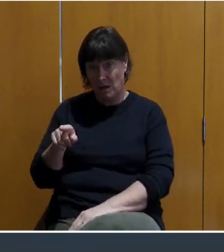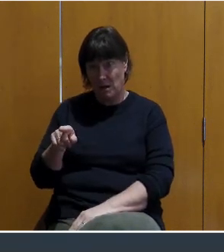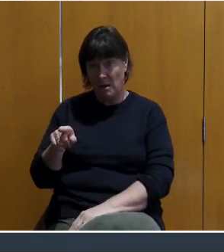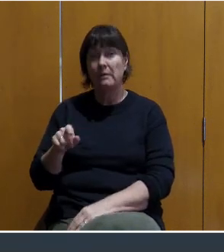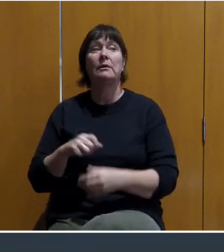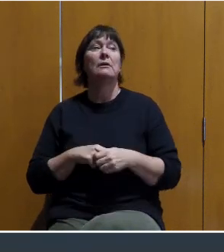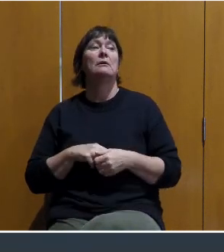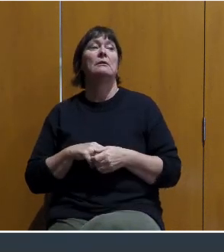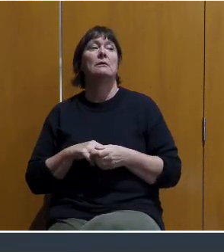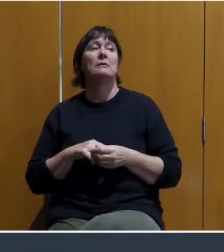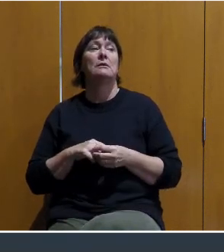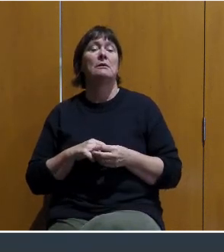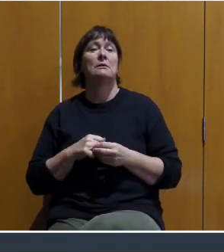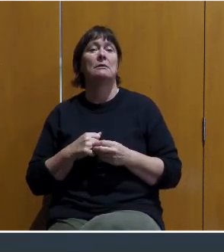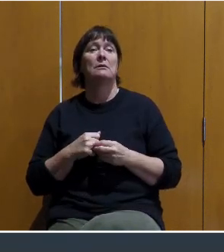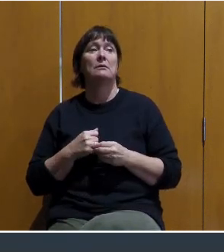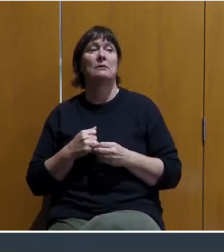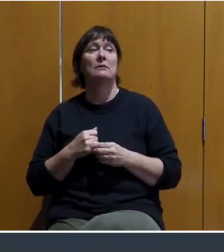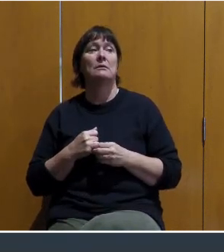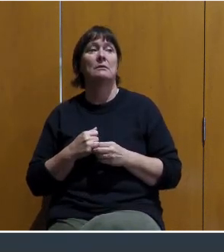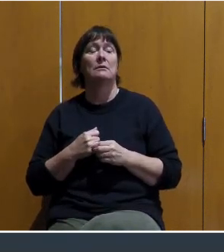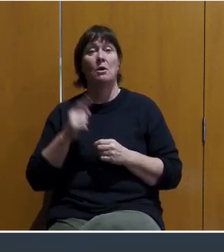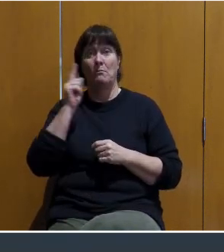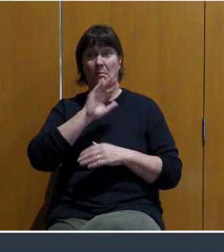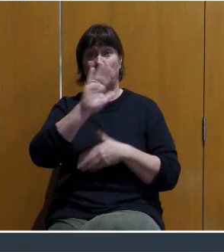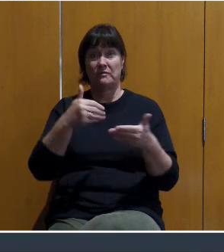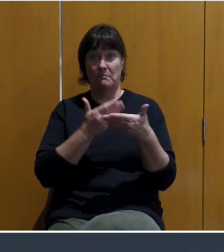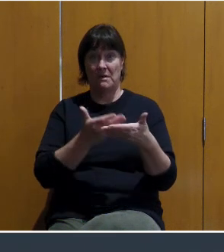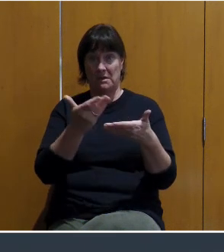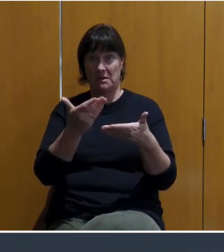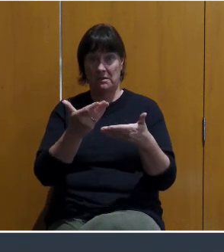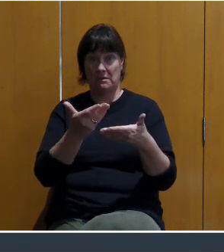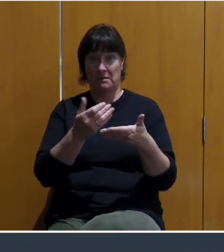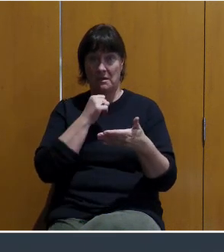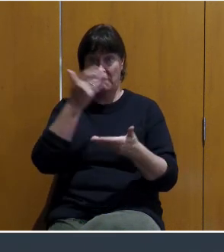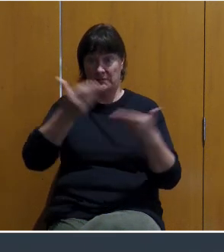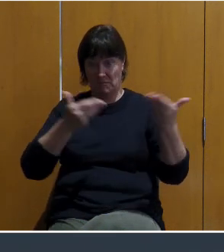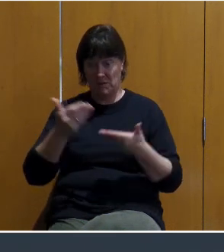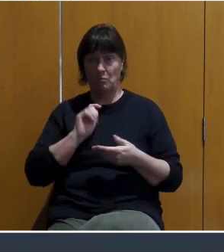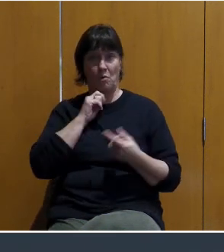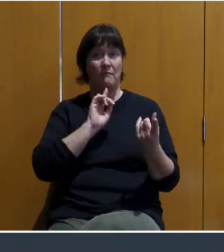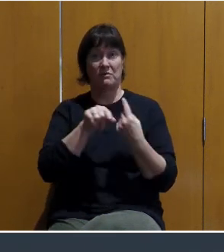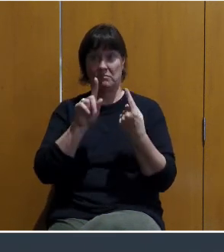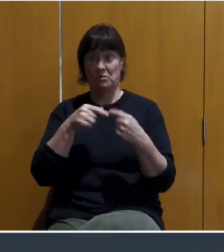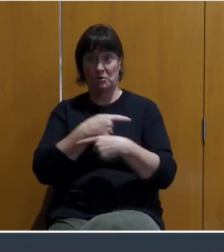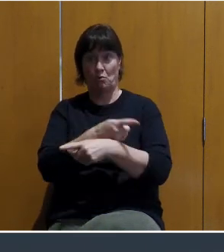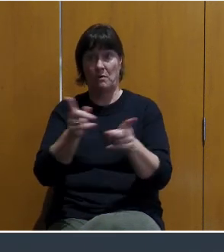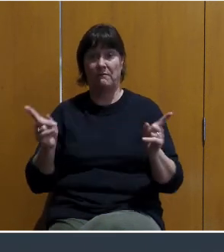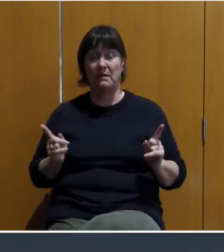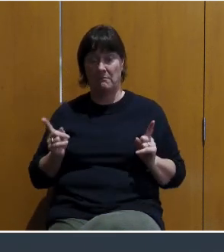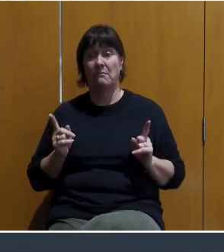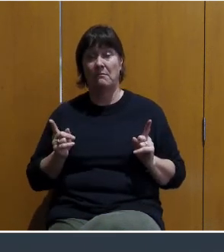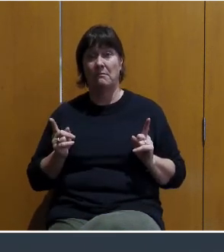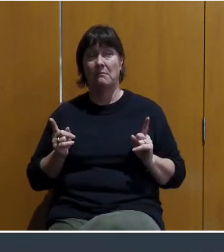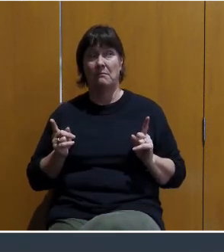Yeah. I think, so obviously everybody who's submitted gets a response anyway, but I do think it would be worthwhile. The more I'm